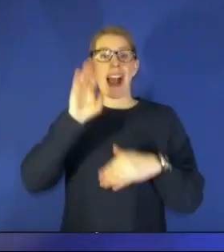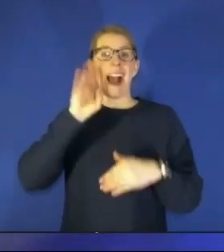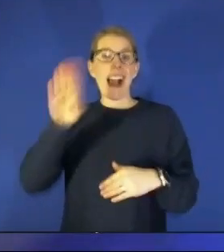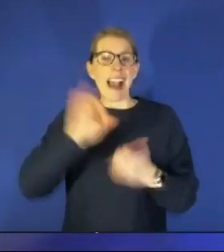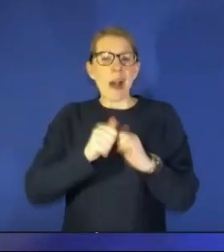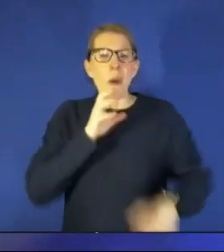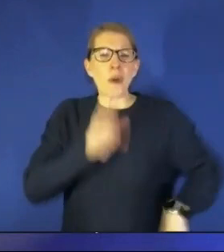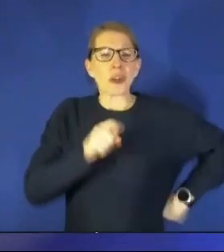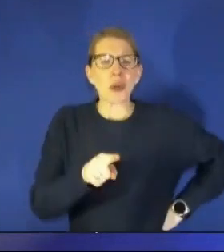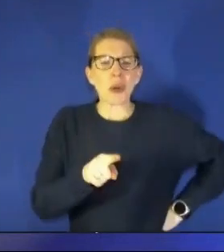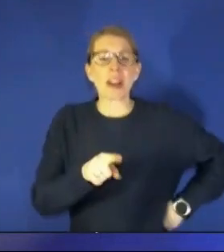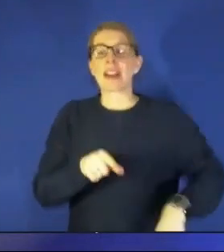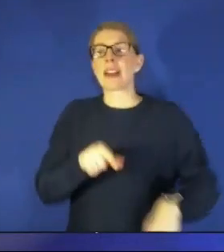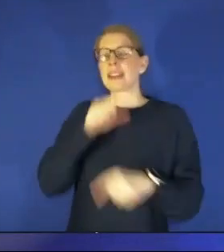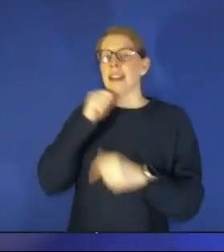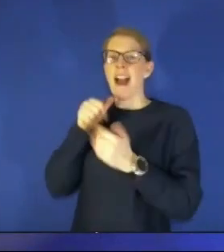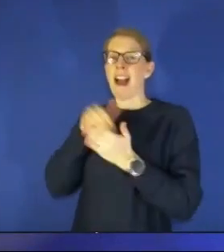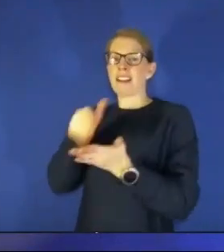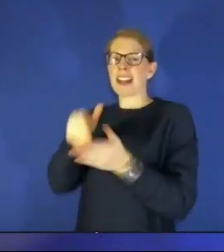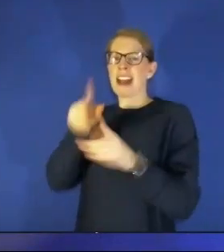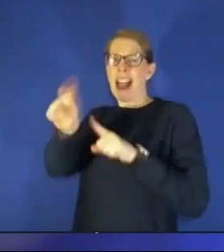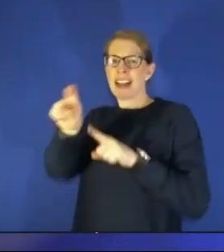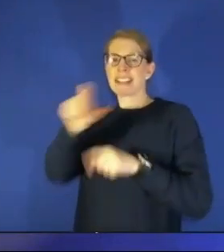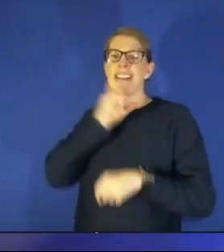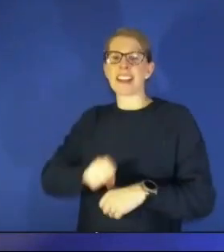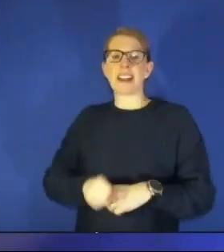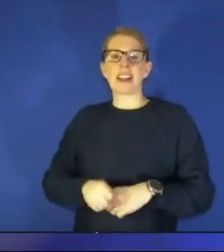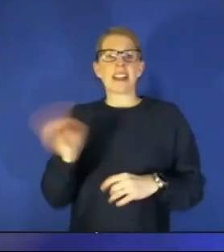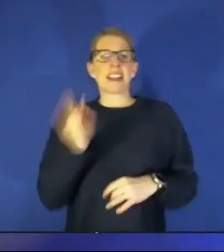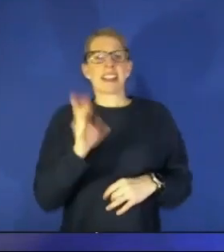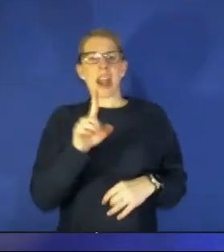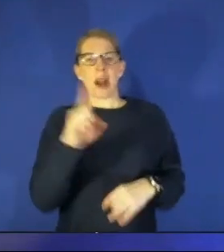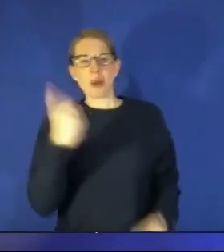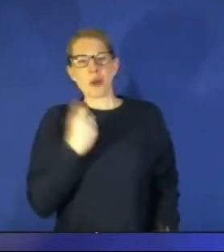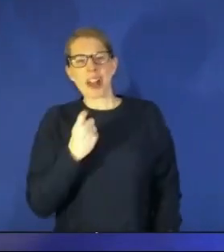get to do that to many guests. Well, that's a terrible question. Yeah, It no, is, I'm but only